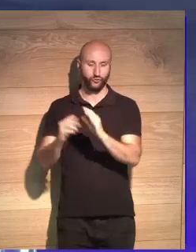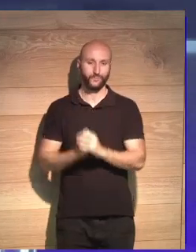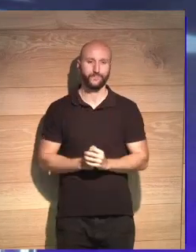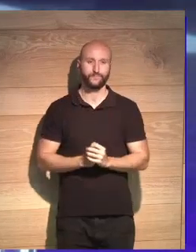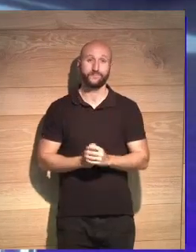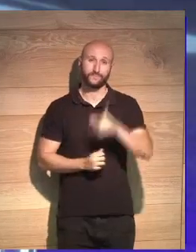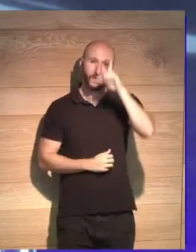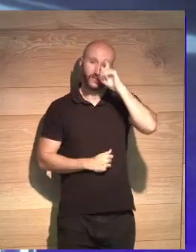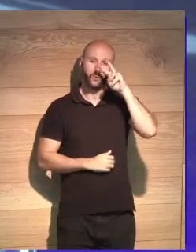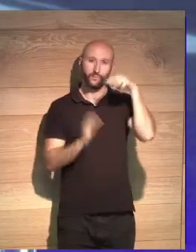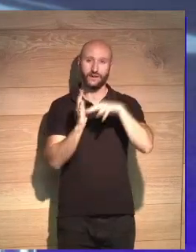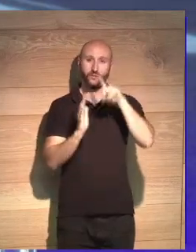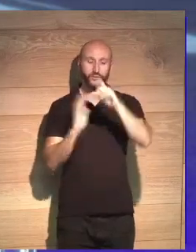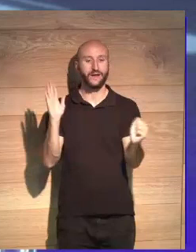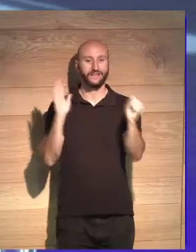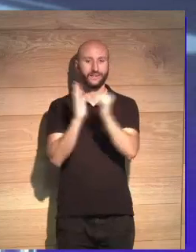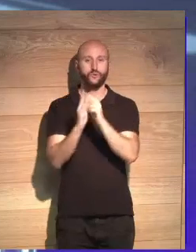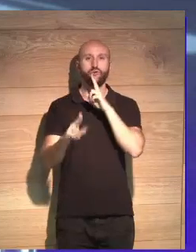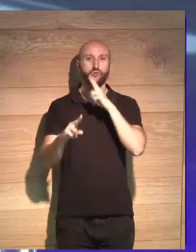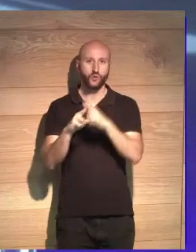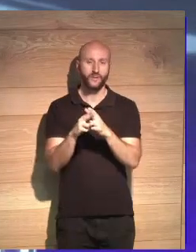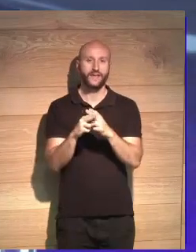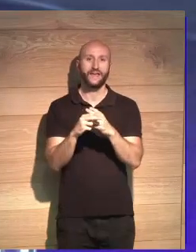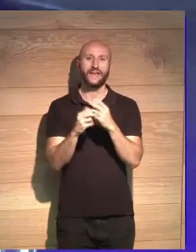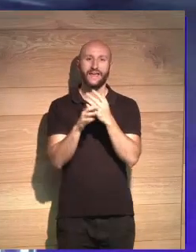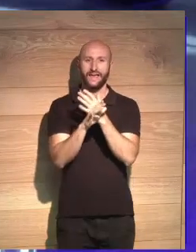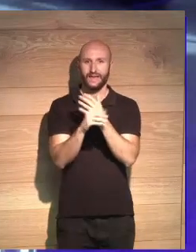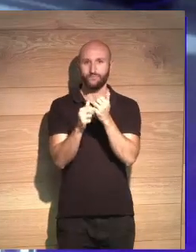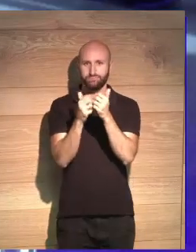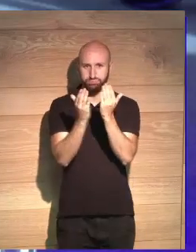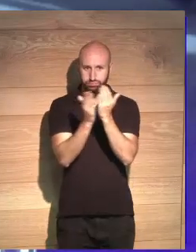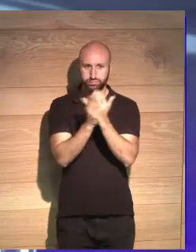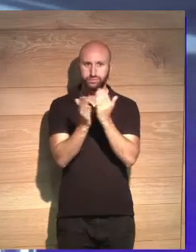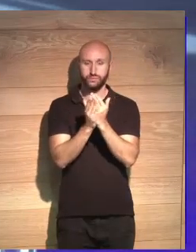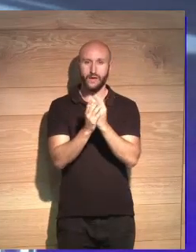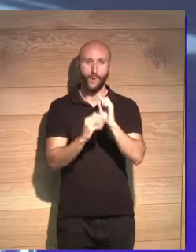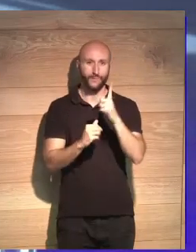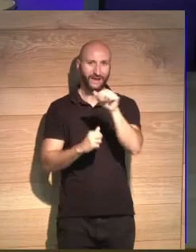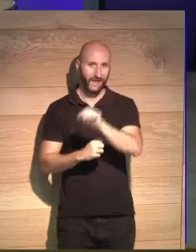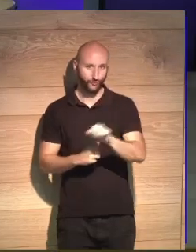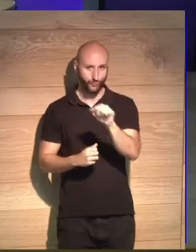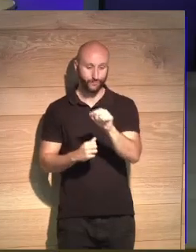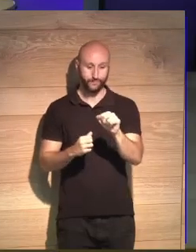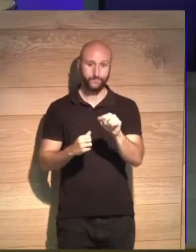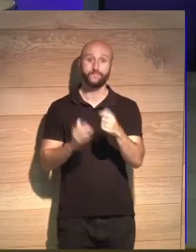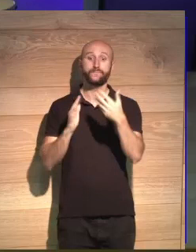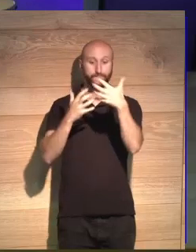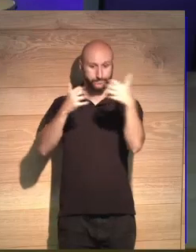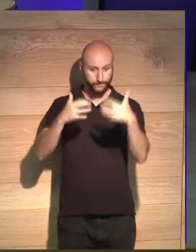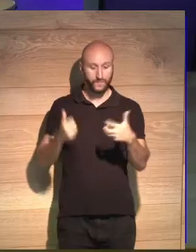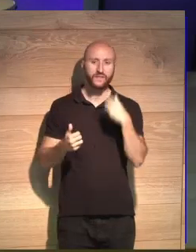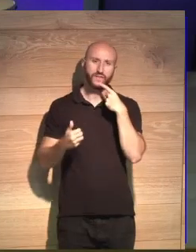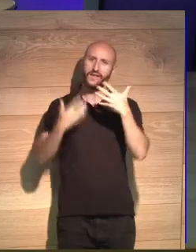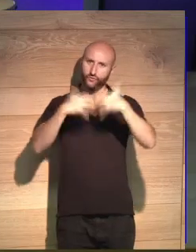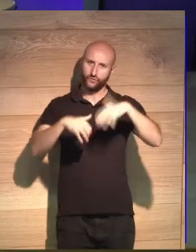In 2001, he published an article called Game Studies Year 1, and he said, ladies